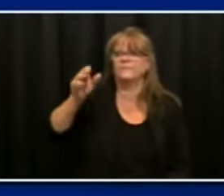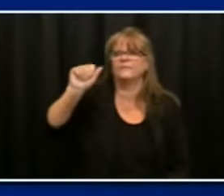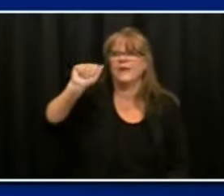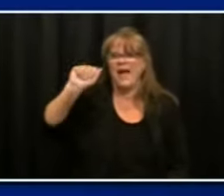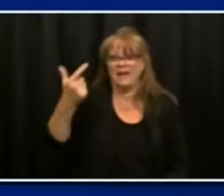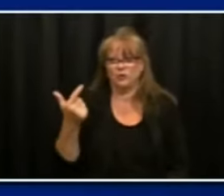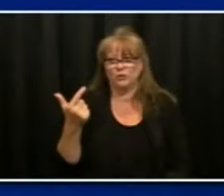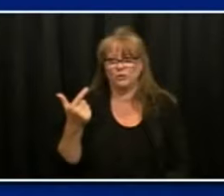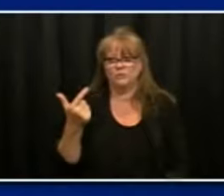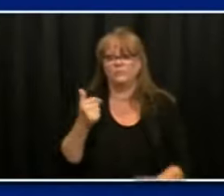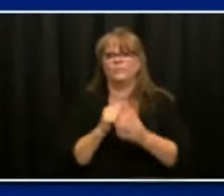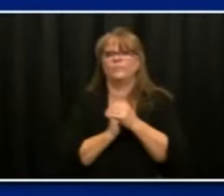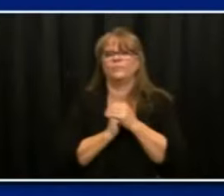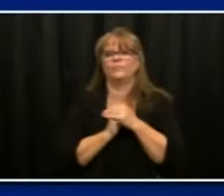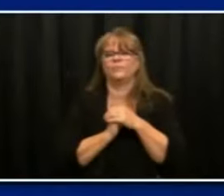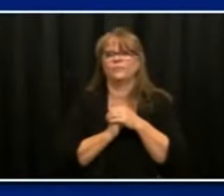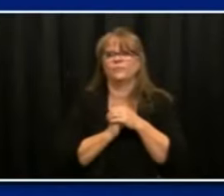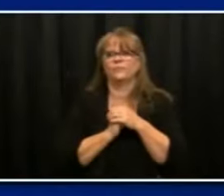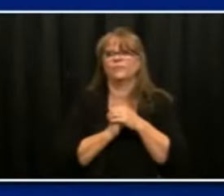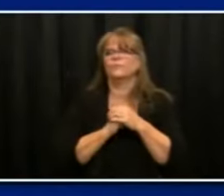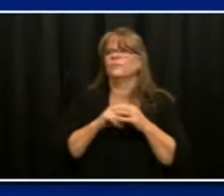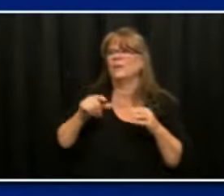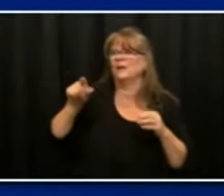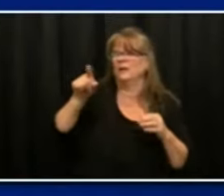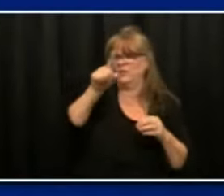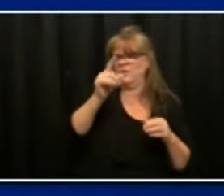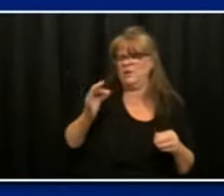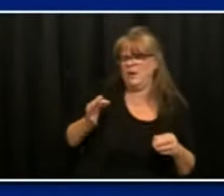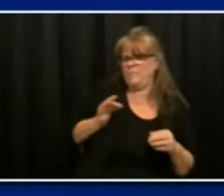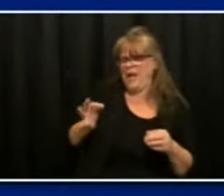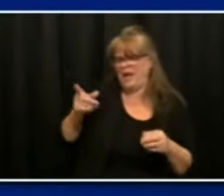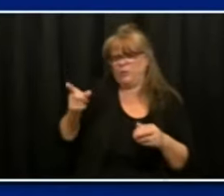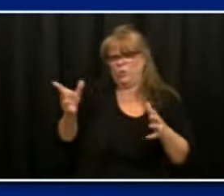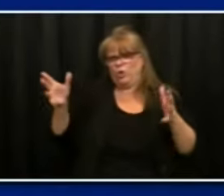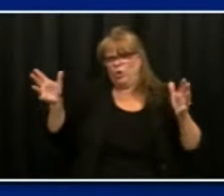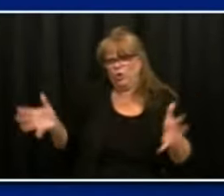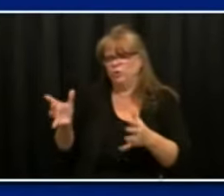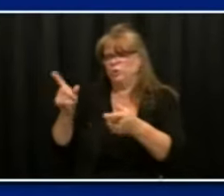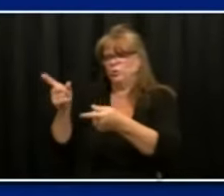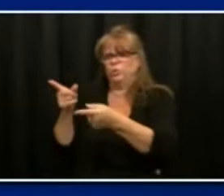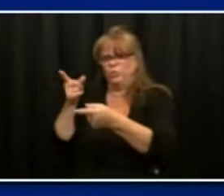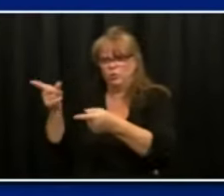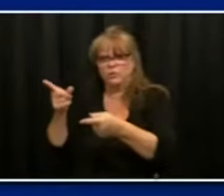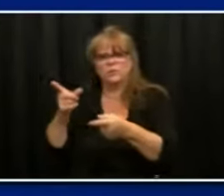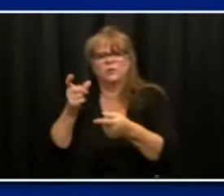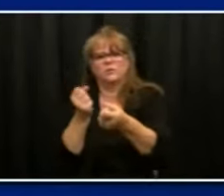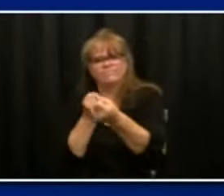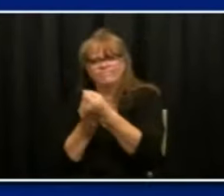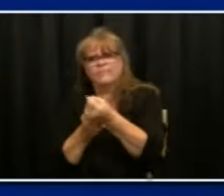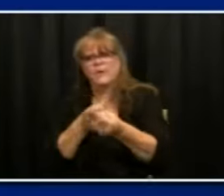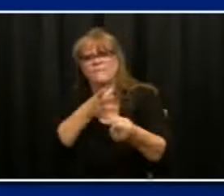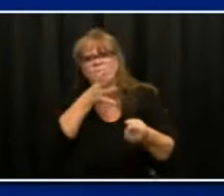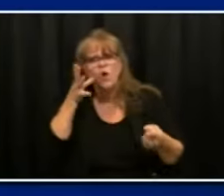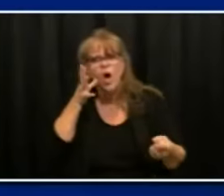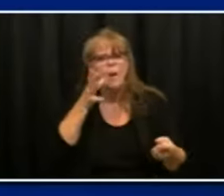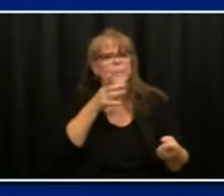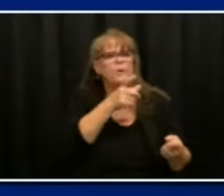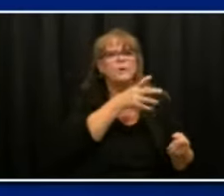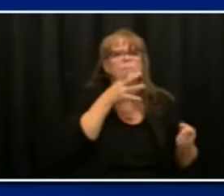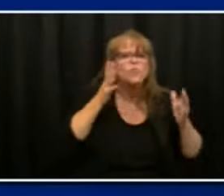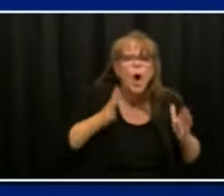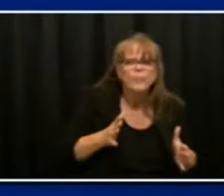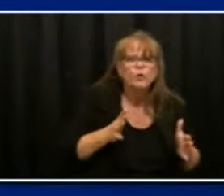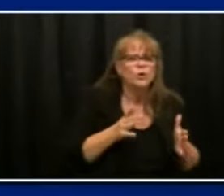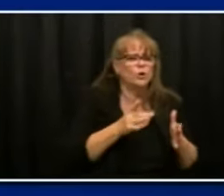our agricultural economy and communities. Farmers and ranchers are often living on the margins, but we cannot afford to lose